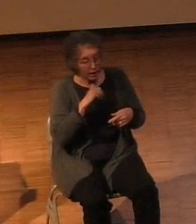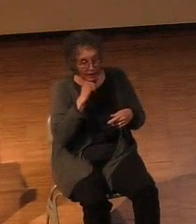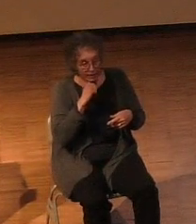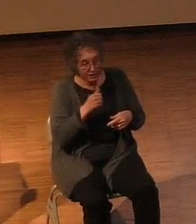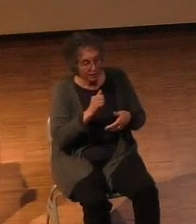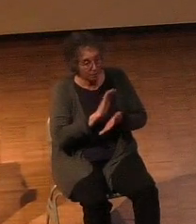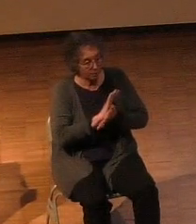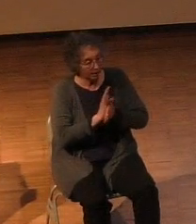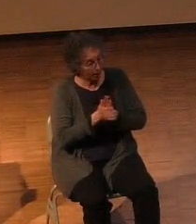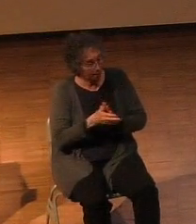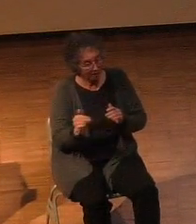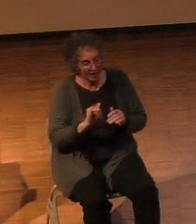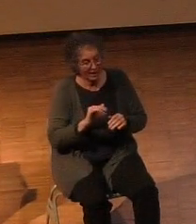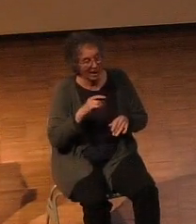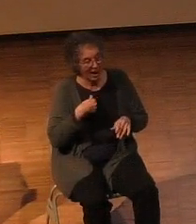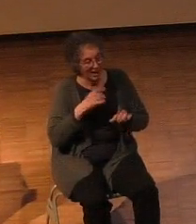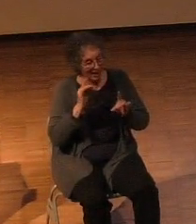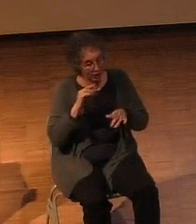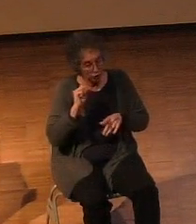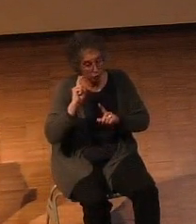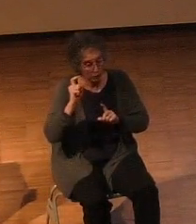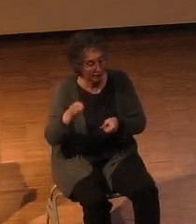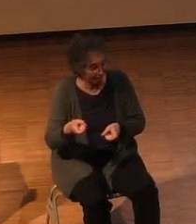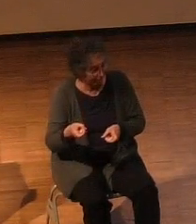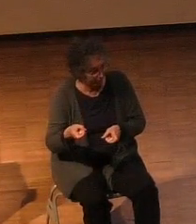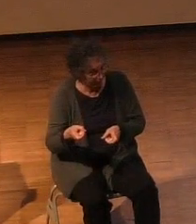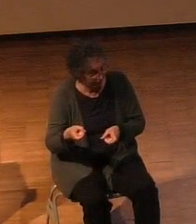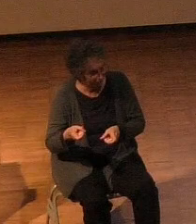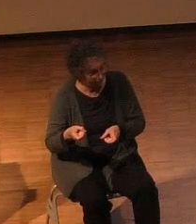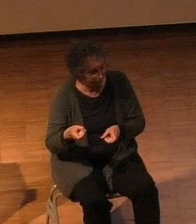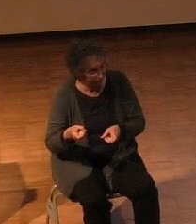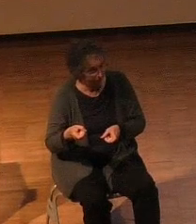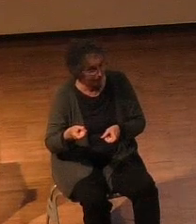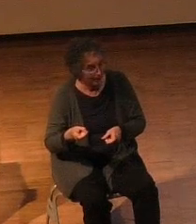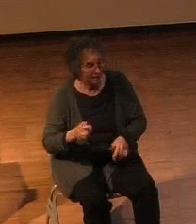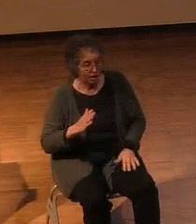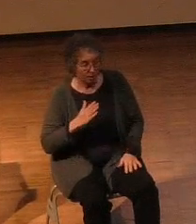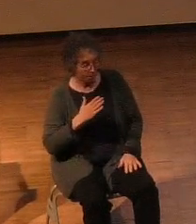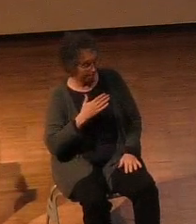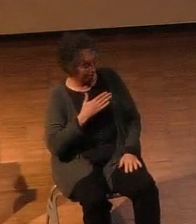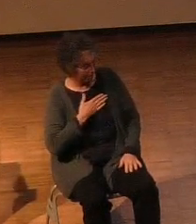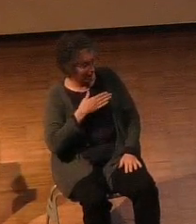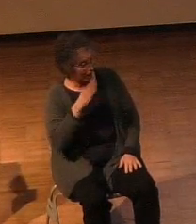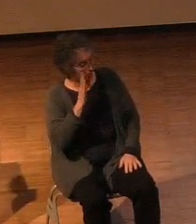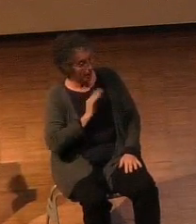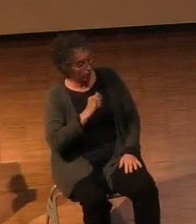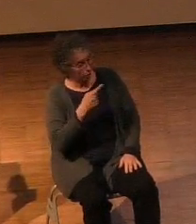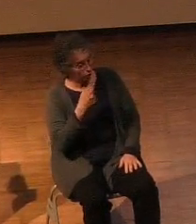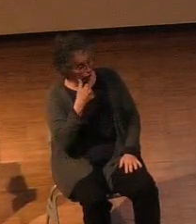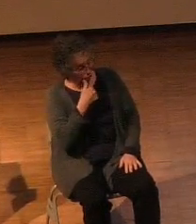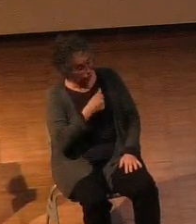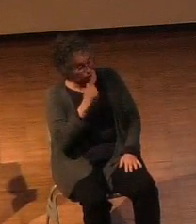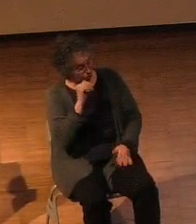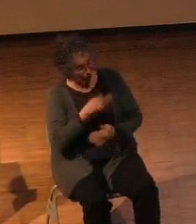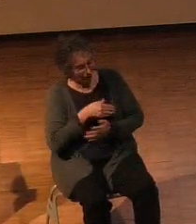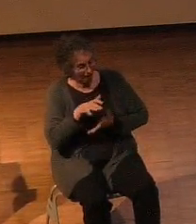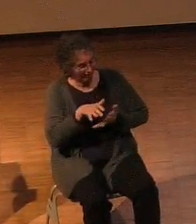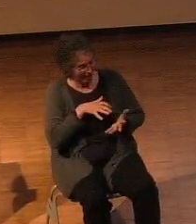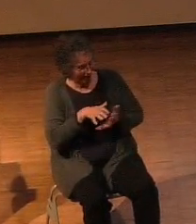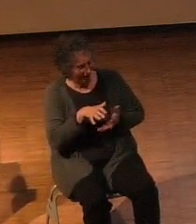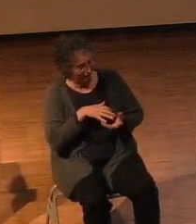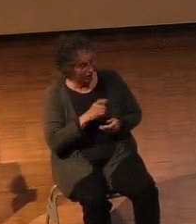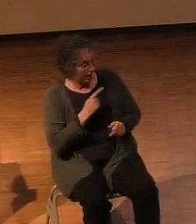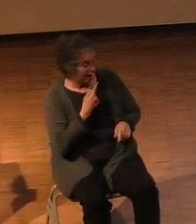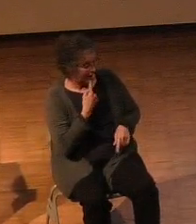you give scenario, I said. To which our little precious brown girl daughter laughed